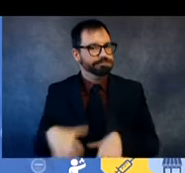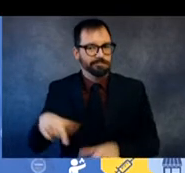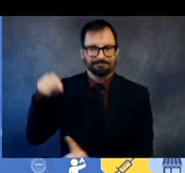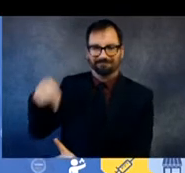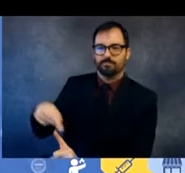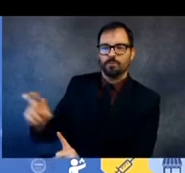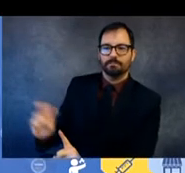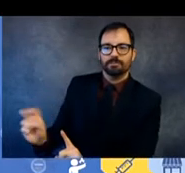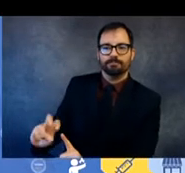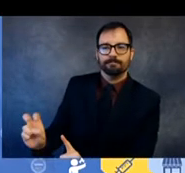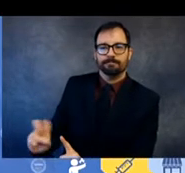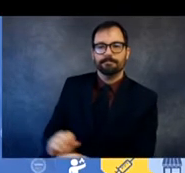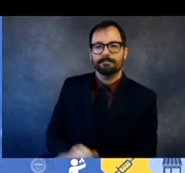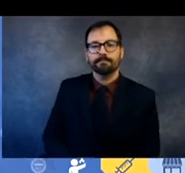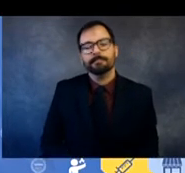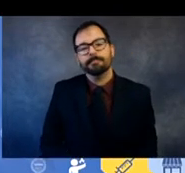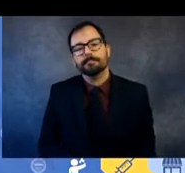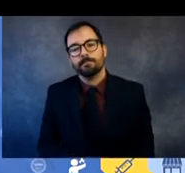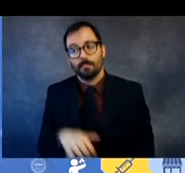Commonwealth.